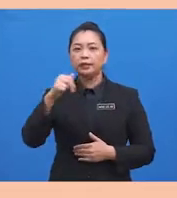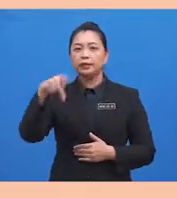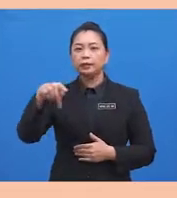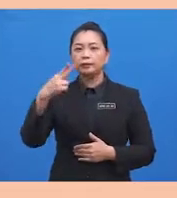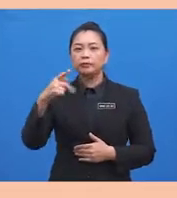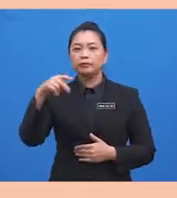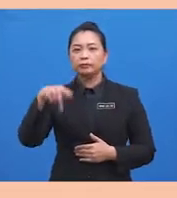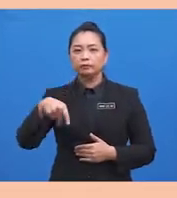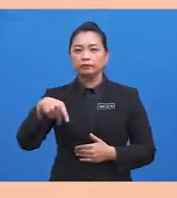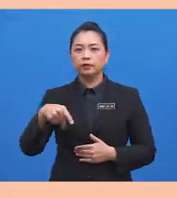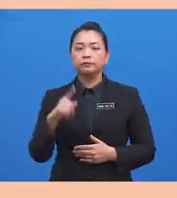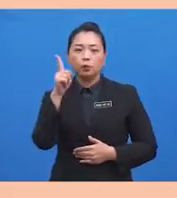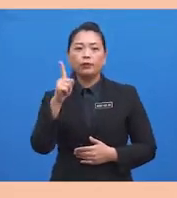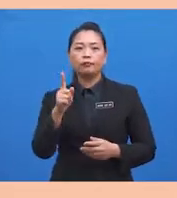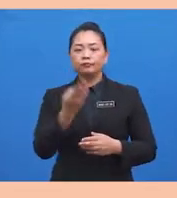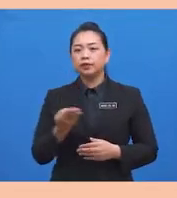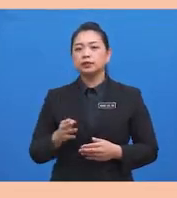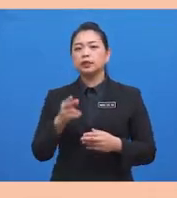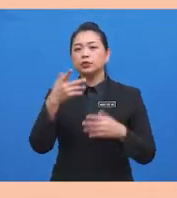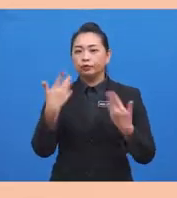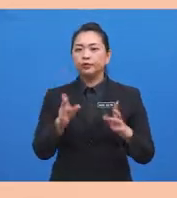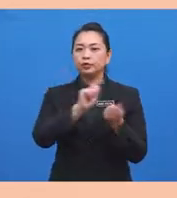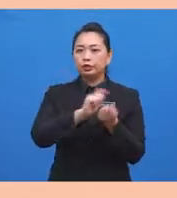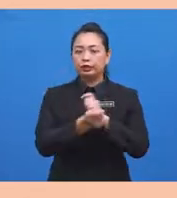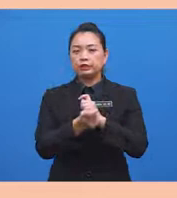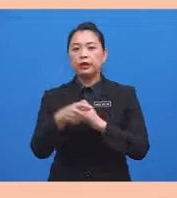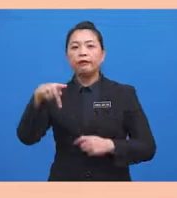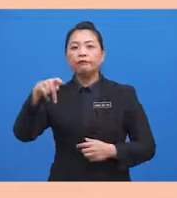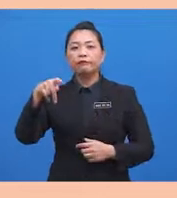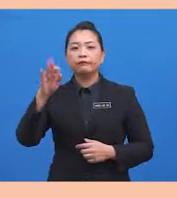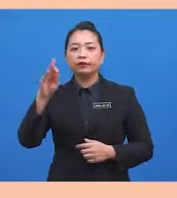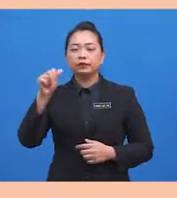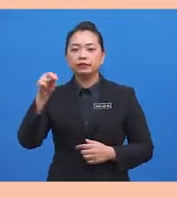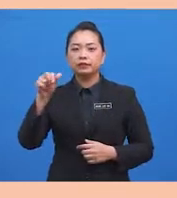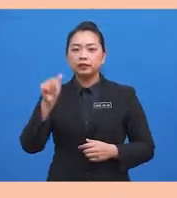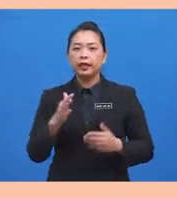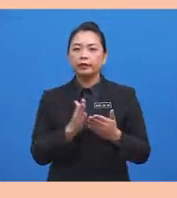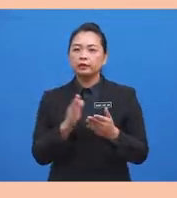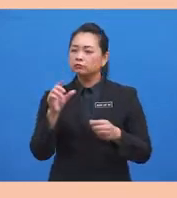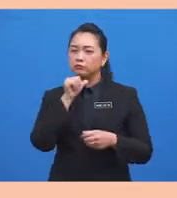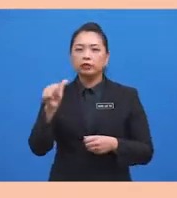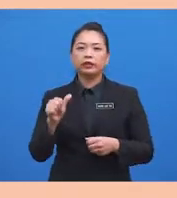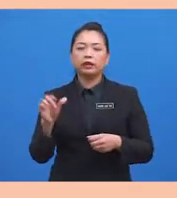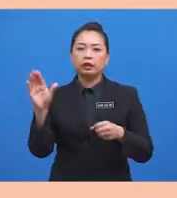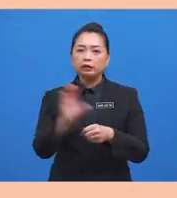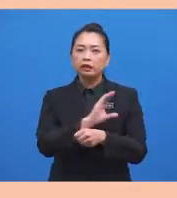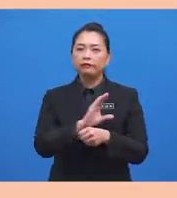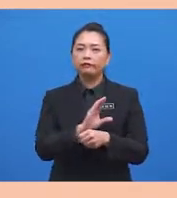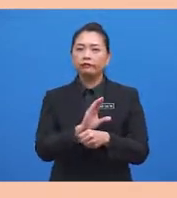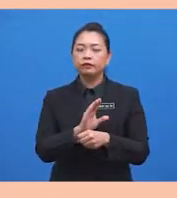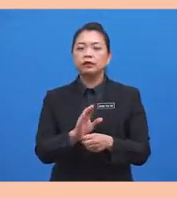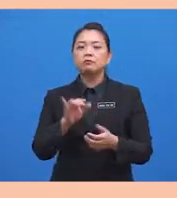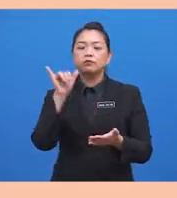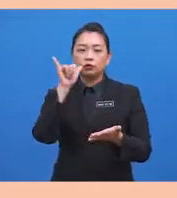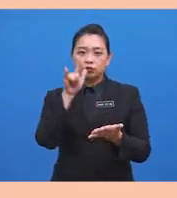culture. But one thing hasn't changed. Fans still can't get through of those beats and rhythms.